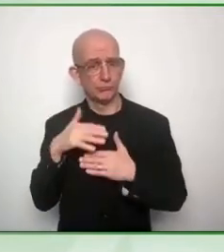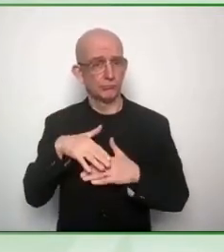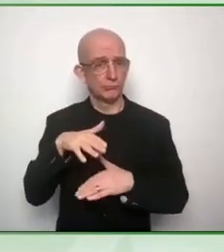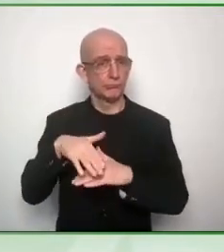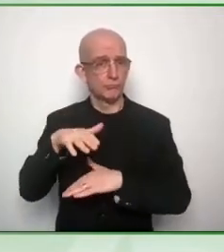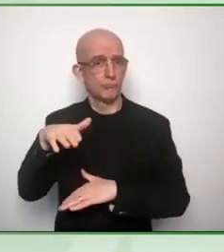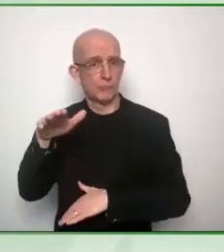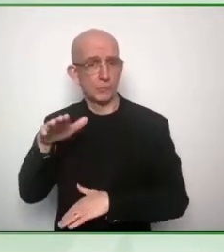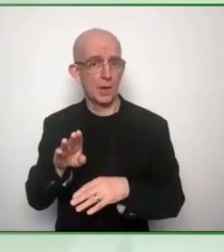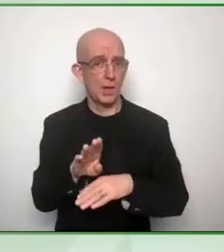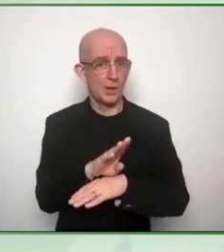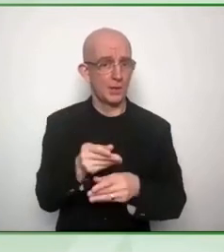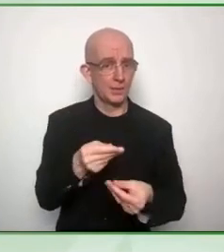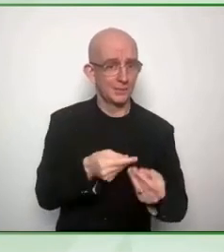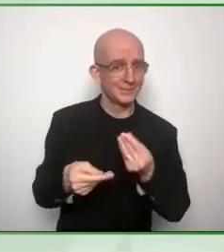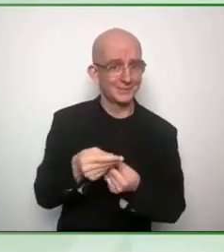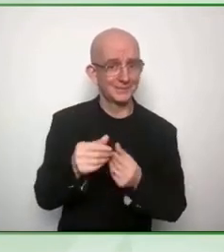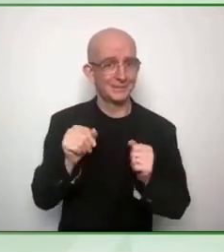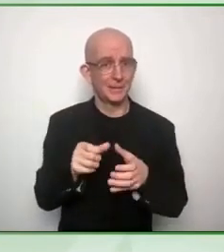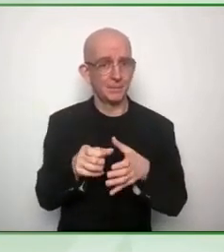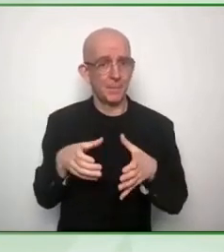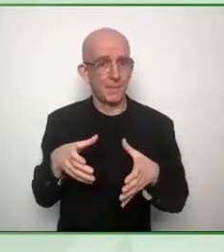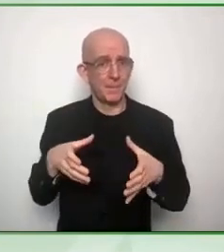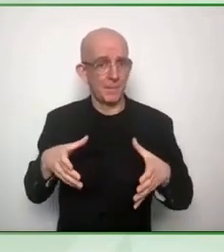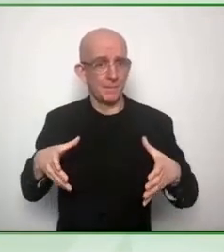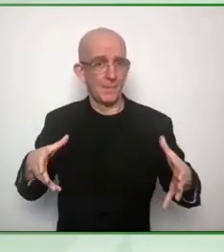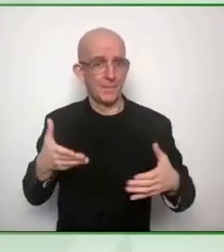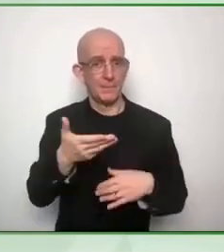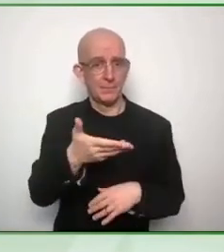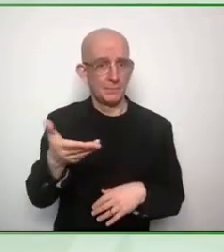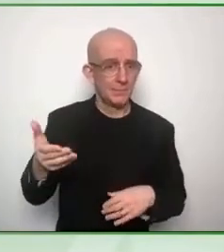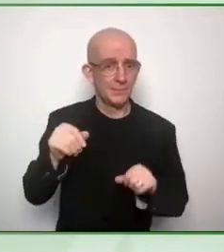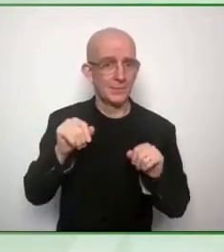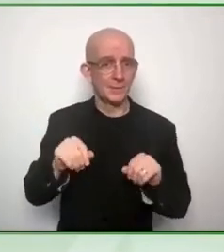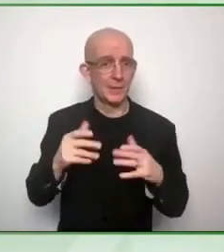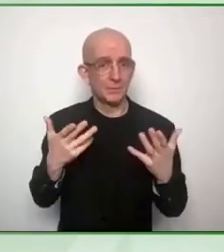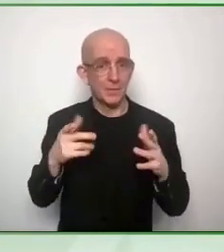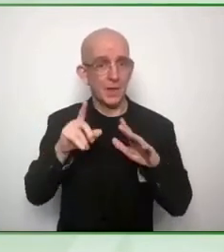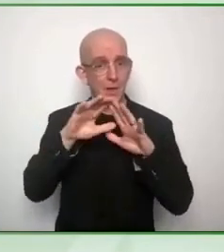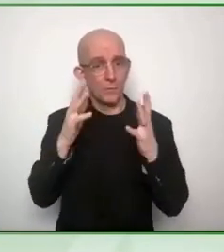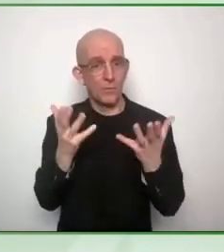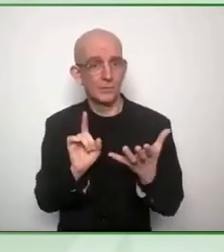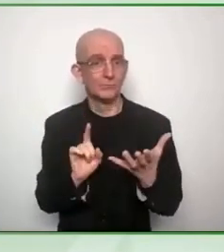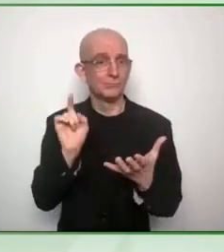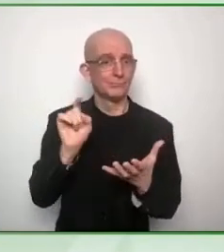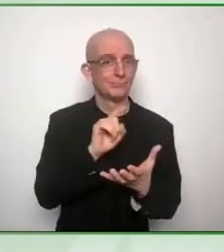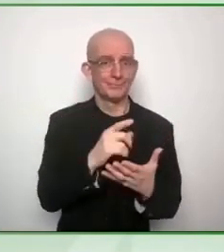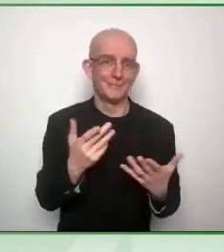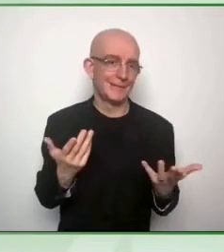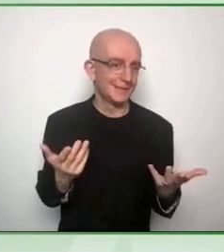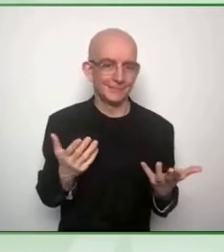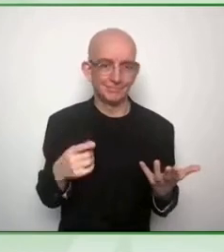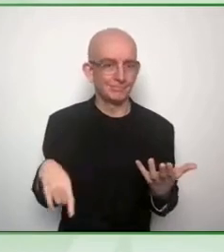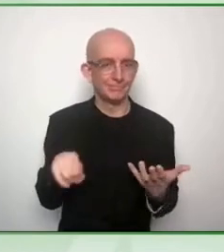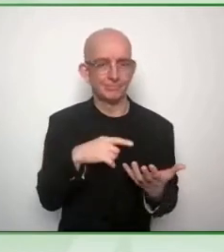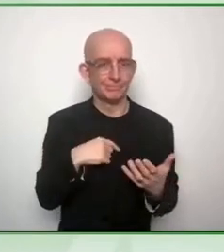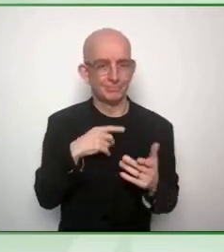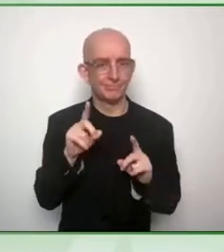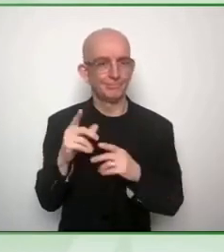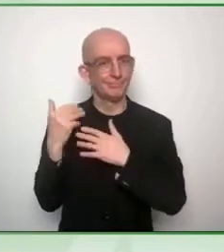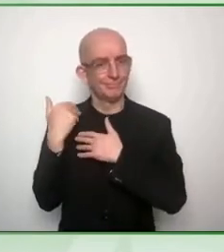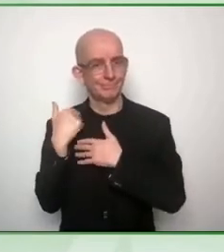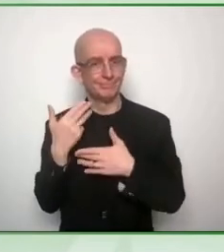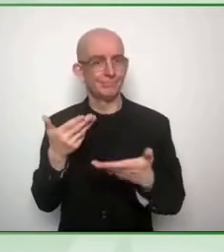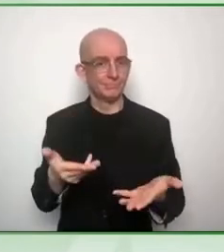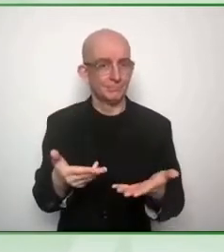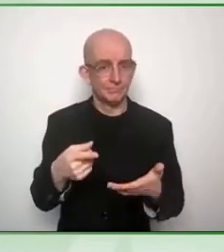take on international clients. It's the local clients where we would need to create their content that serves the biggest mission